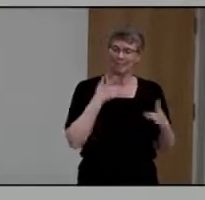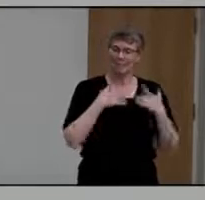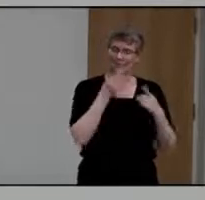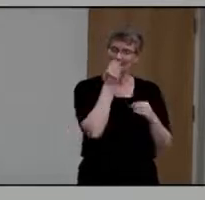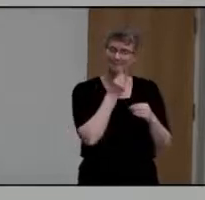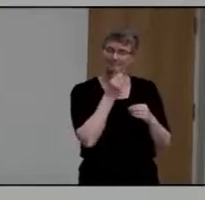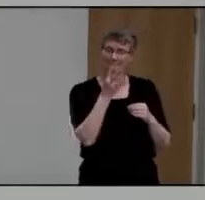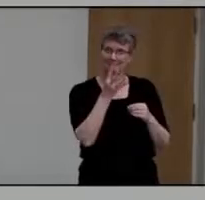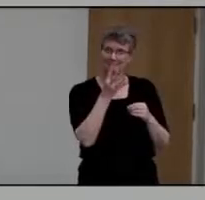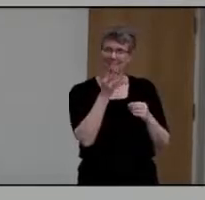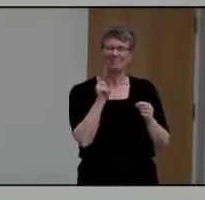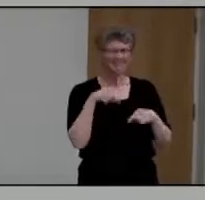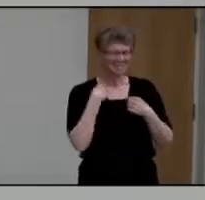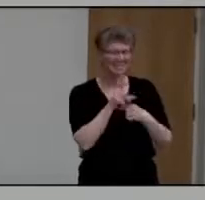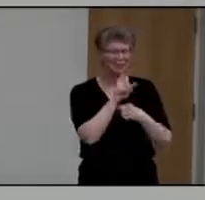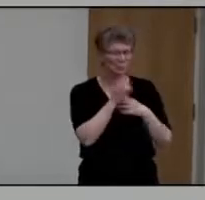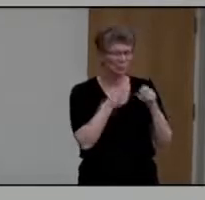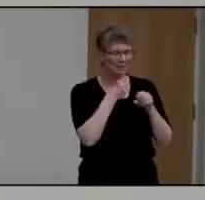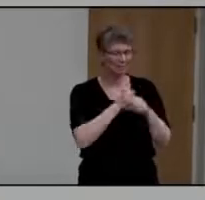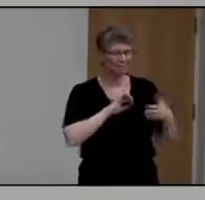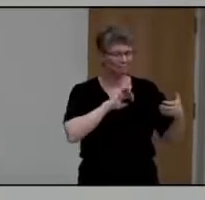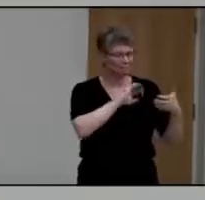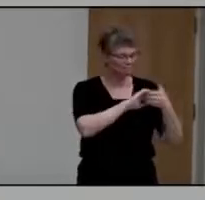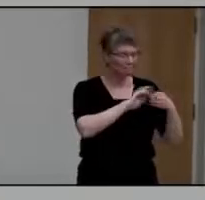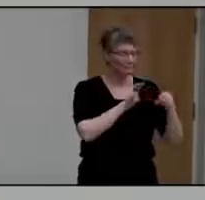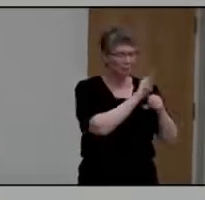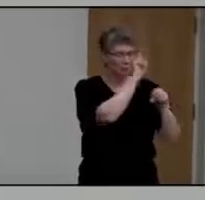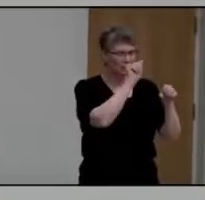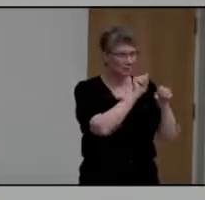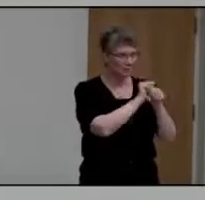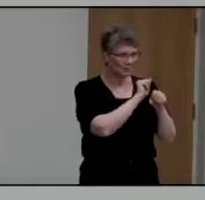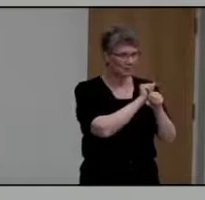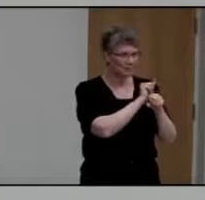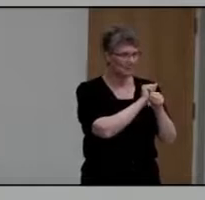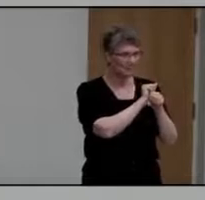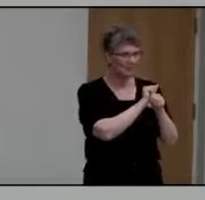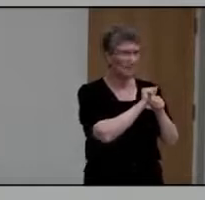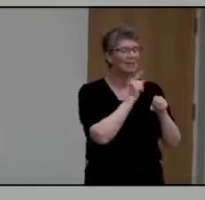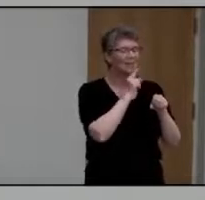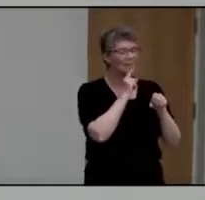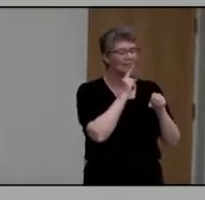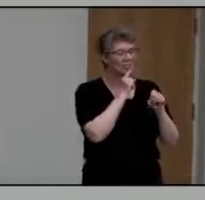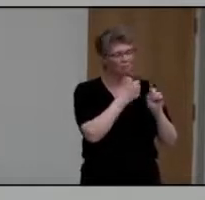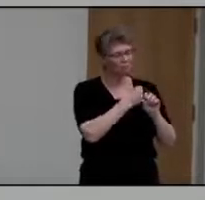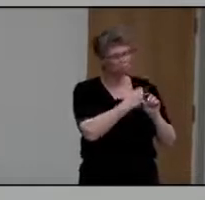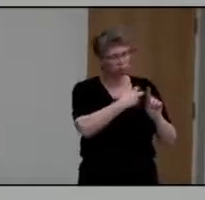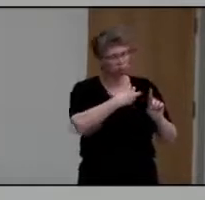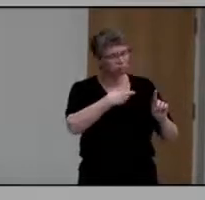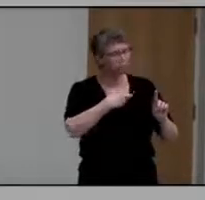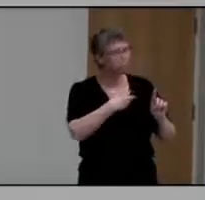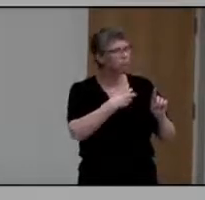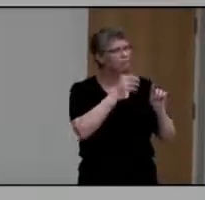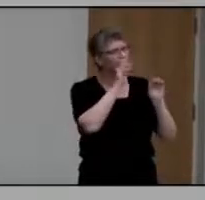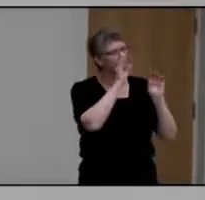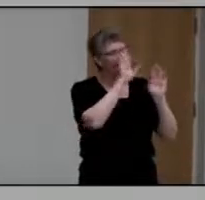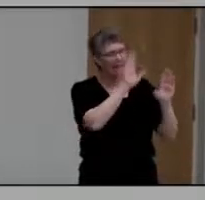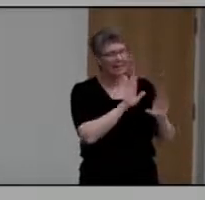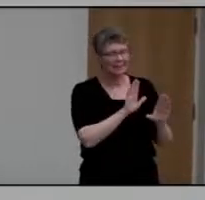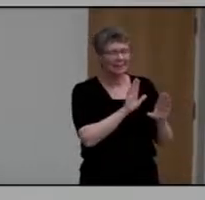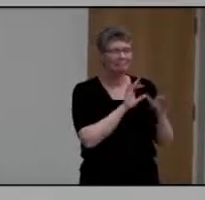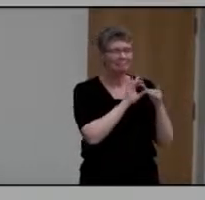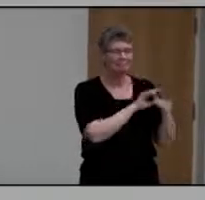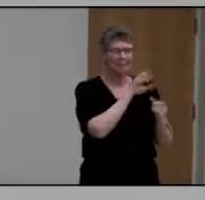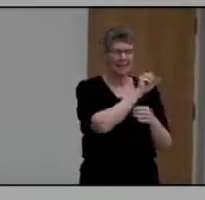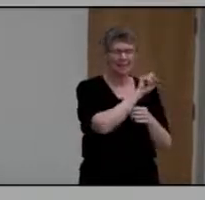partner with the university to play a hand in driving out the incredible excellence in AI here, and we want to be able to celebrate